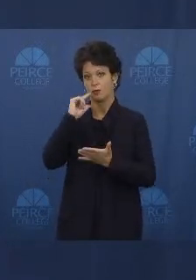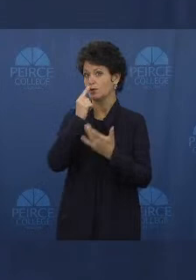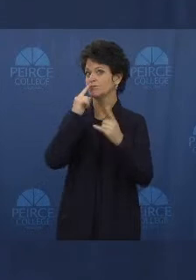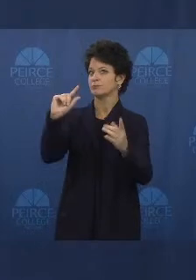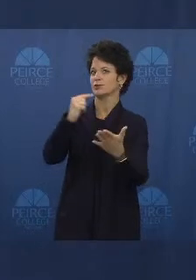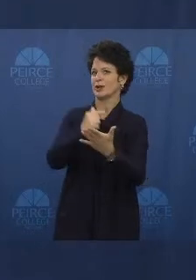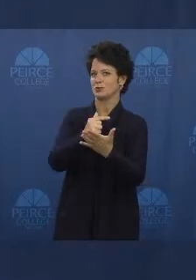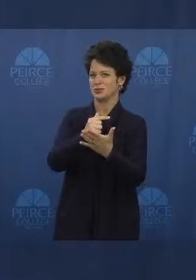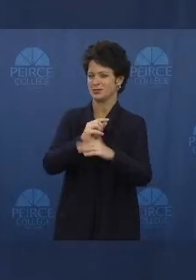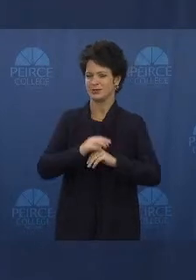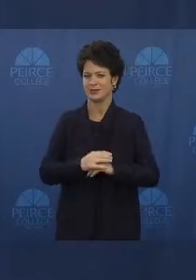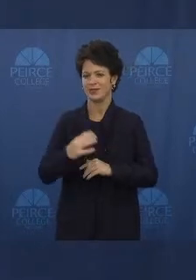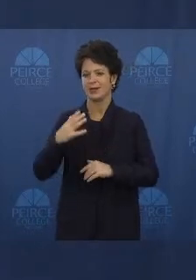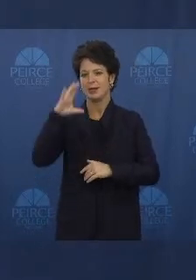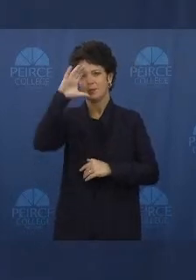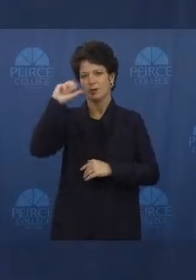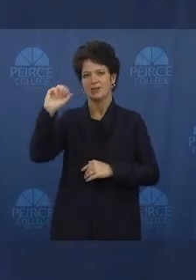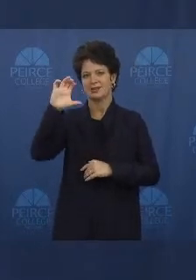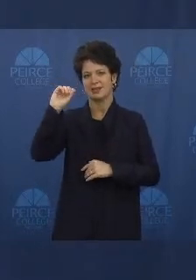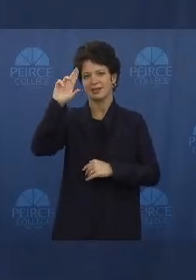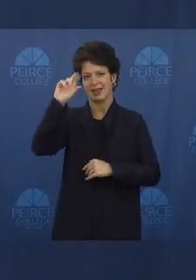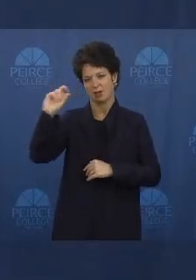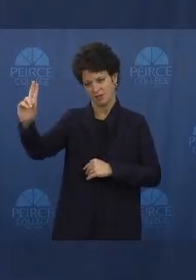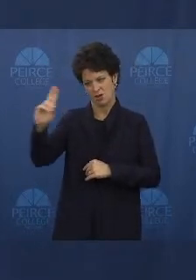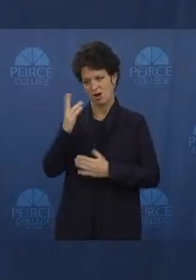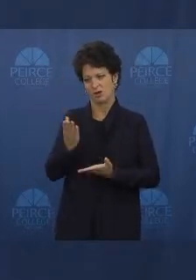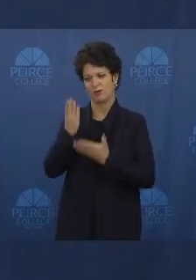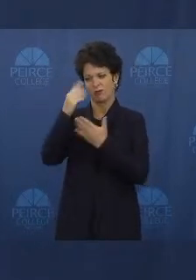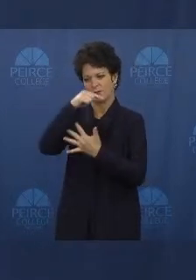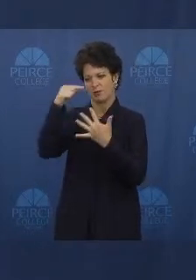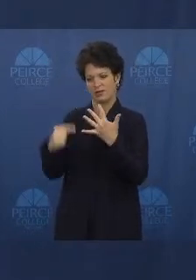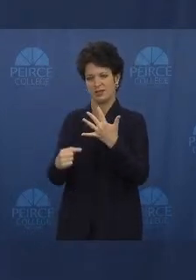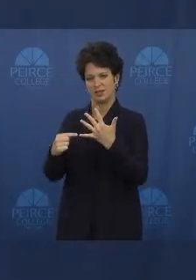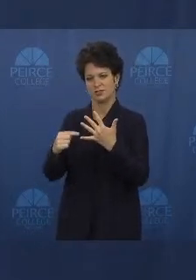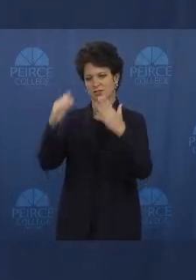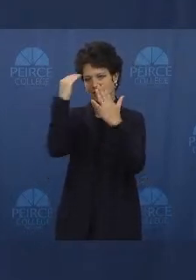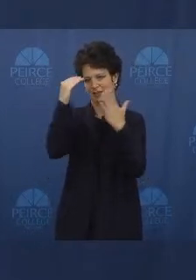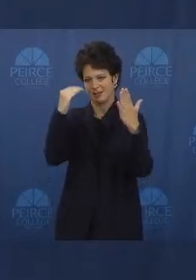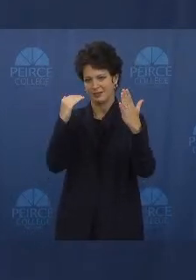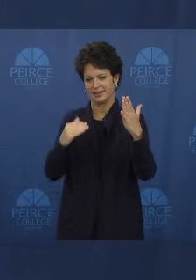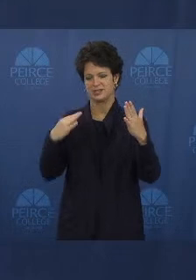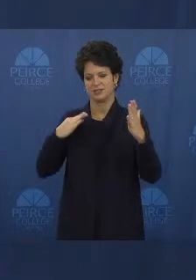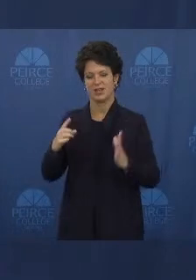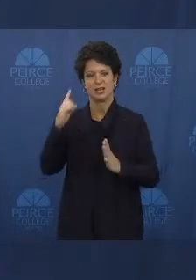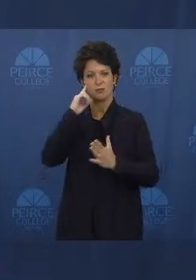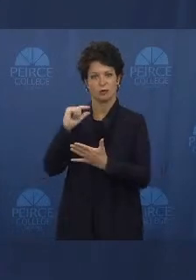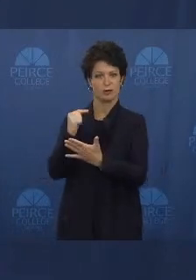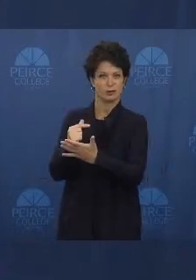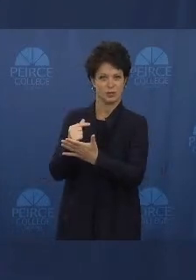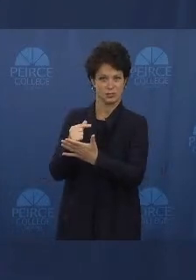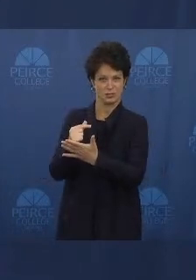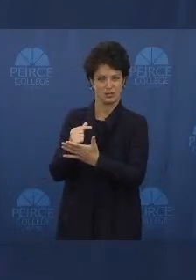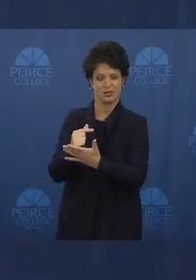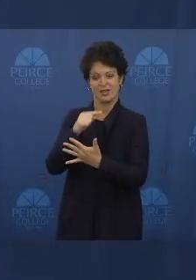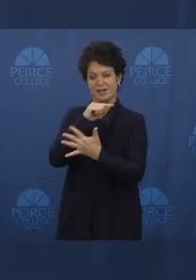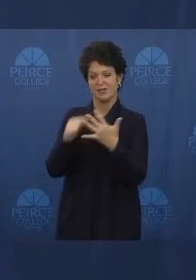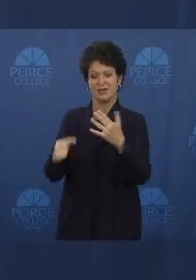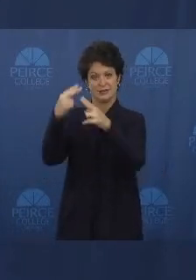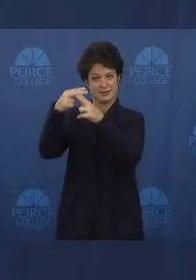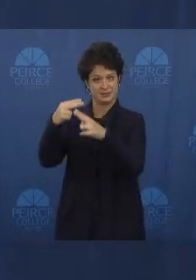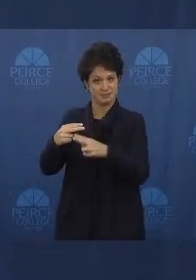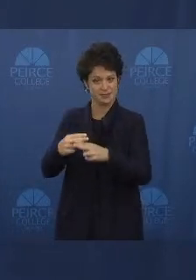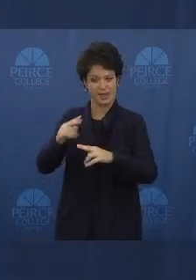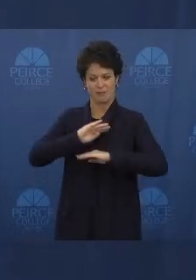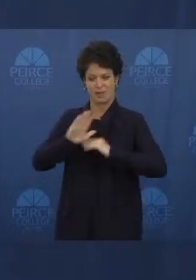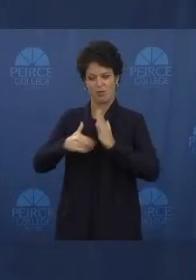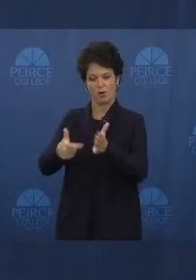graduation. President Caro, I have the honor of recommending to you the following list of candidates for graduation. These candidates have met all